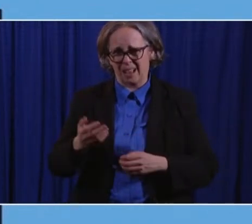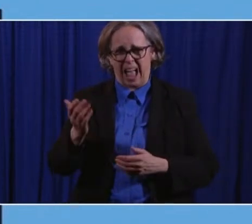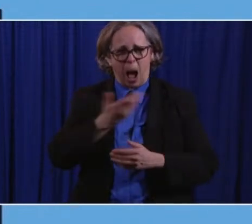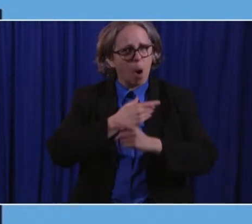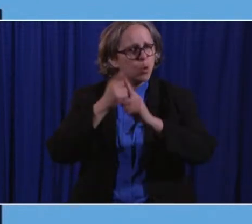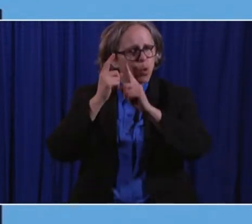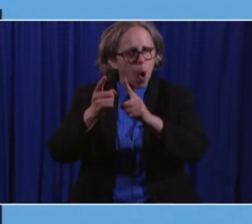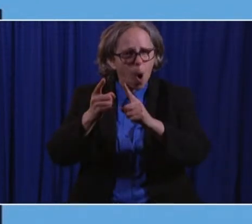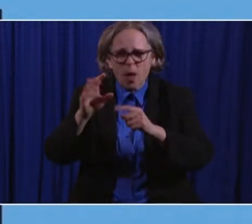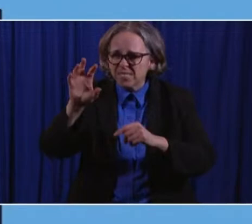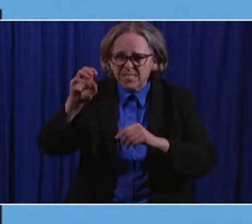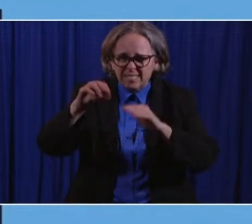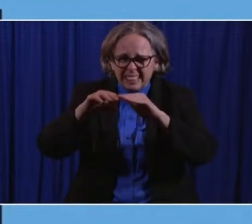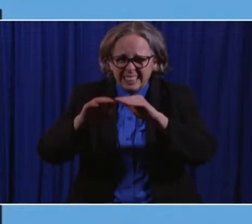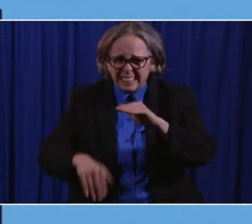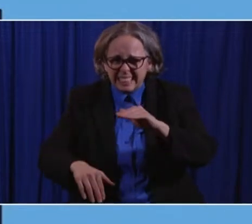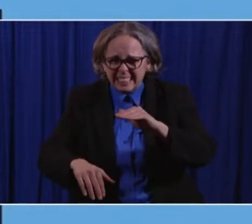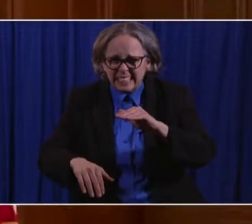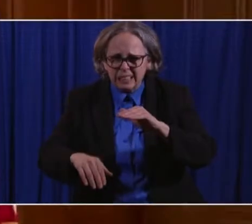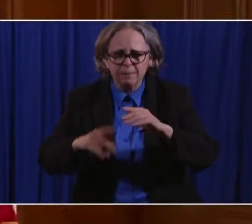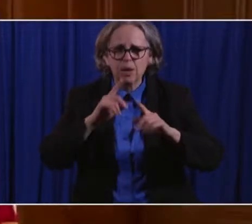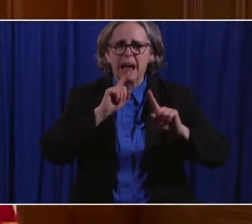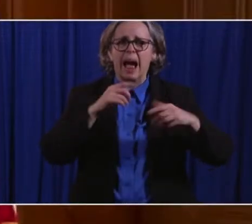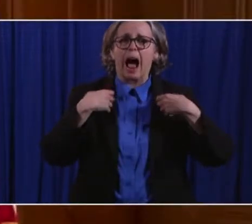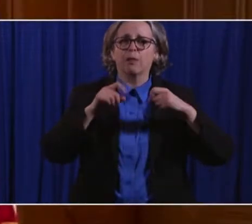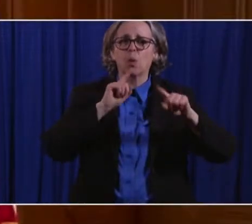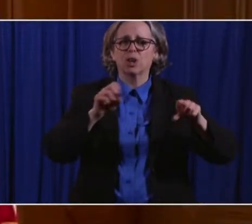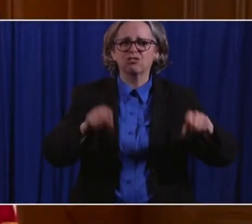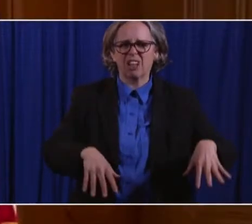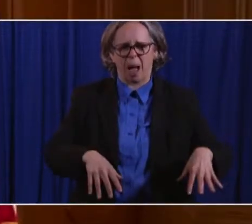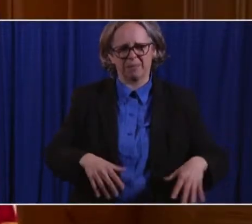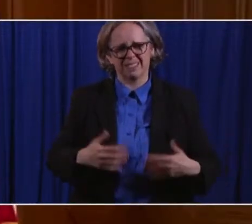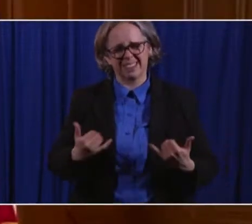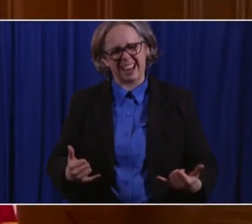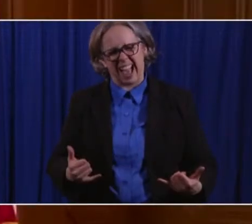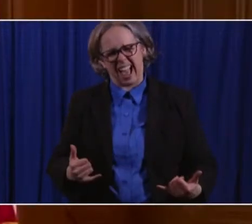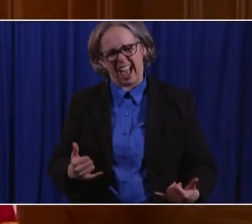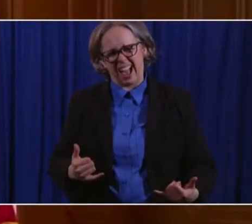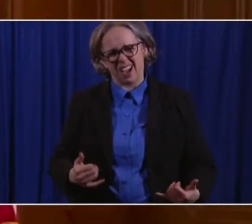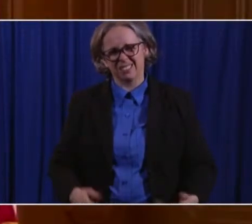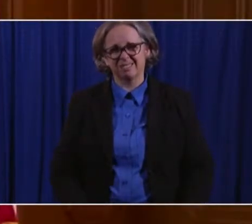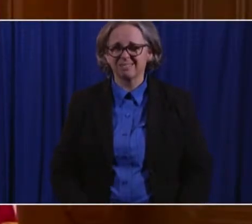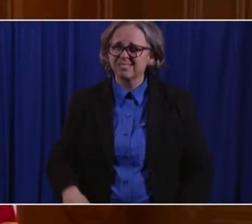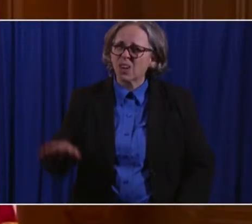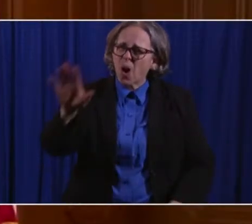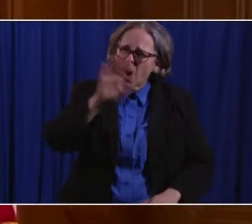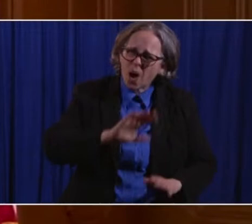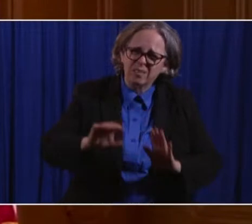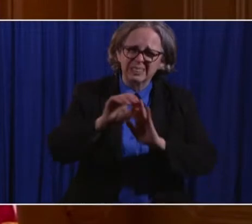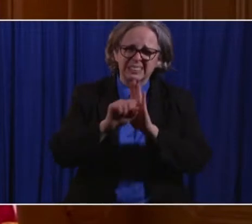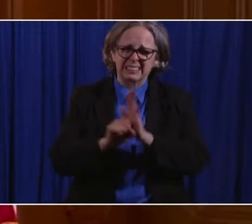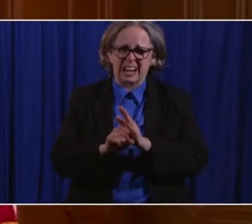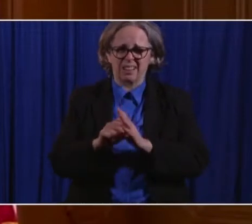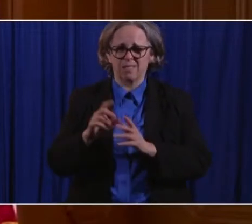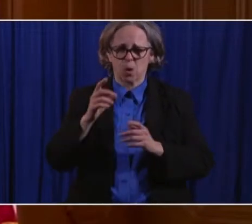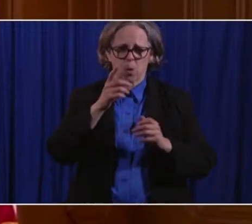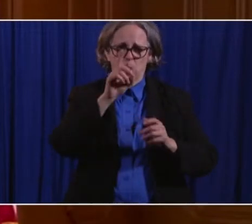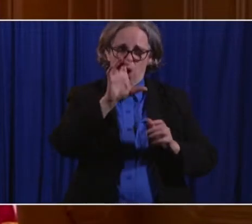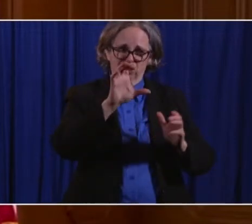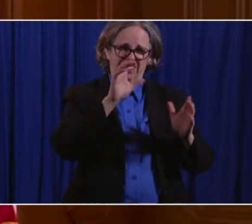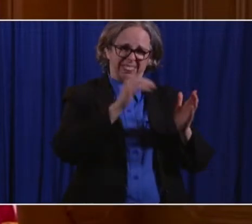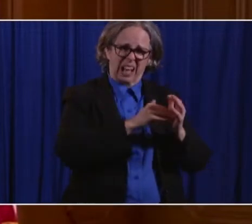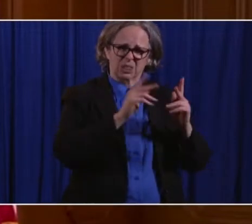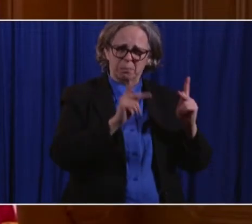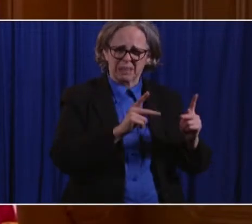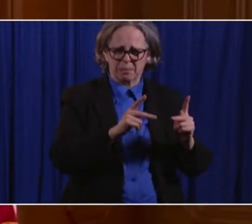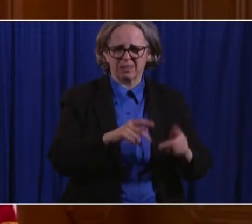average for cases per 100,000, statewide average for cases per 100,000, 183. Again, going not in the